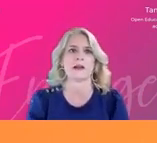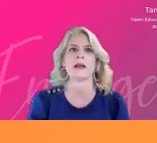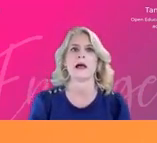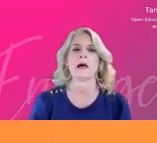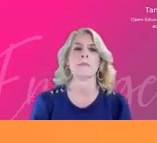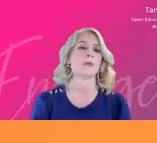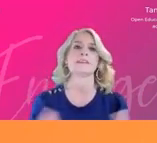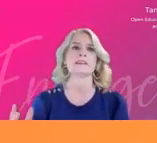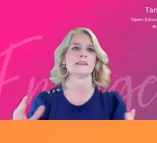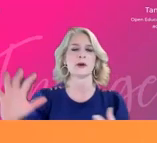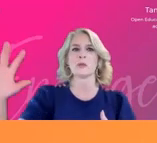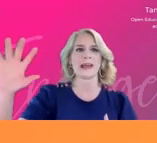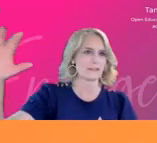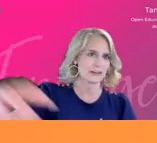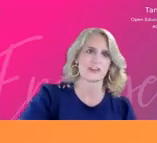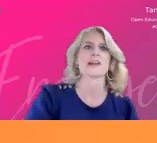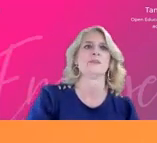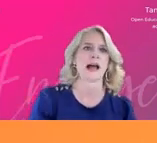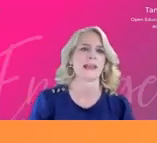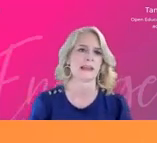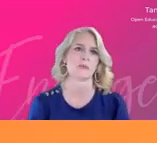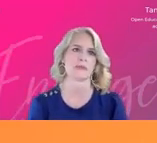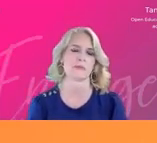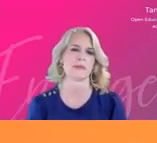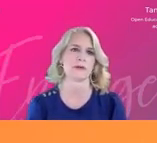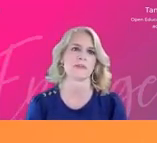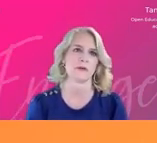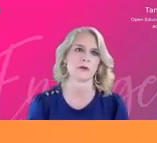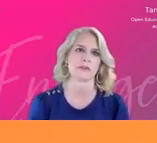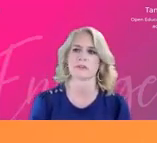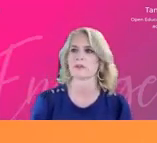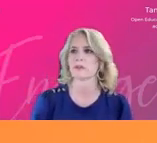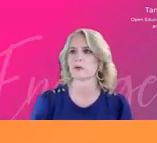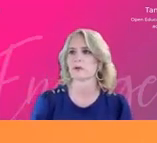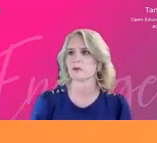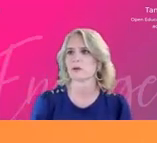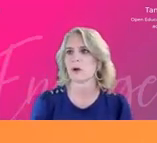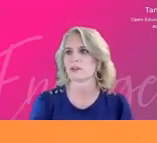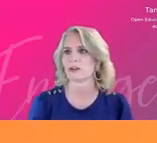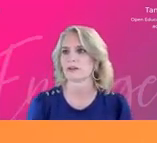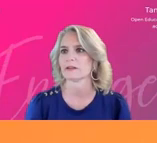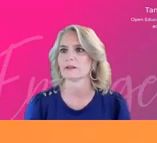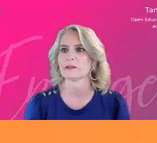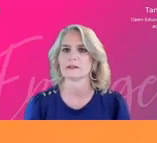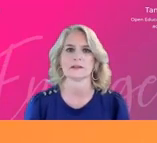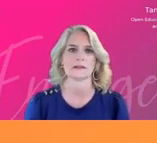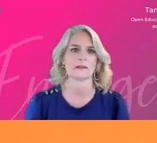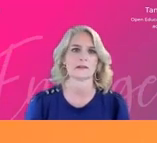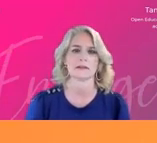from there. But we didn't, you know, we haven't checked back in with those folks. So good question.